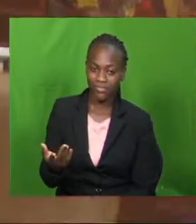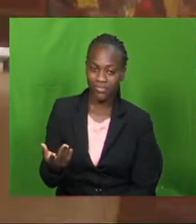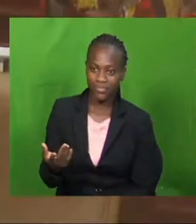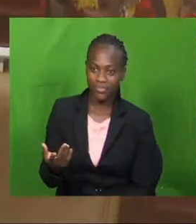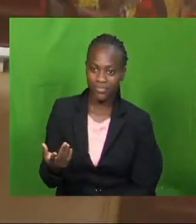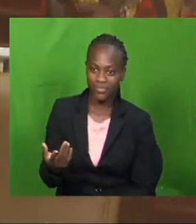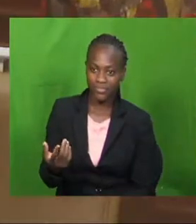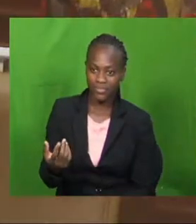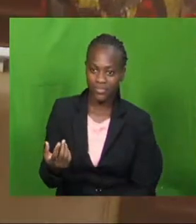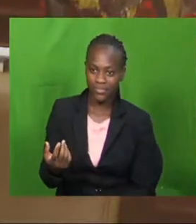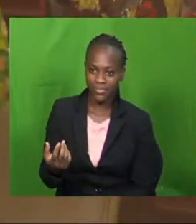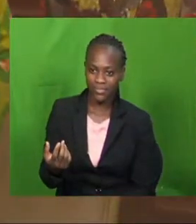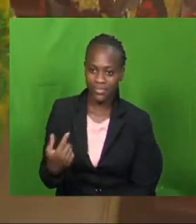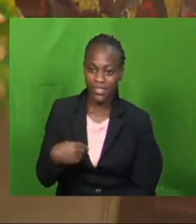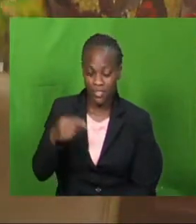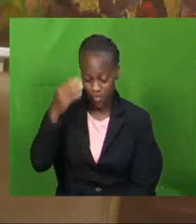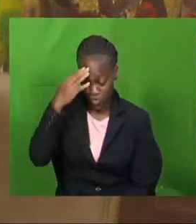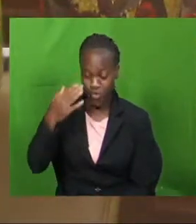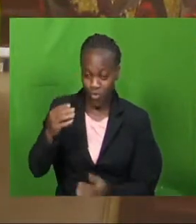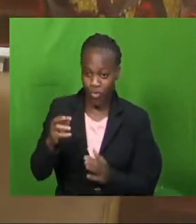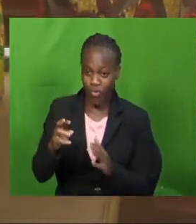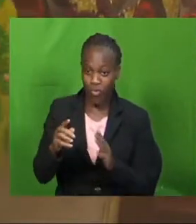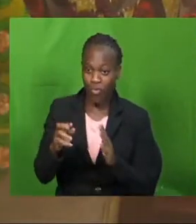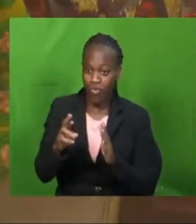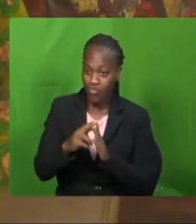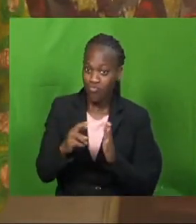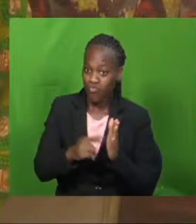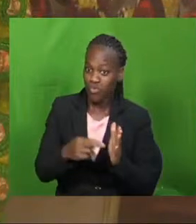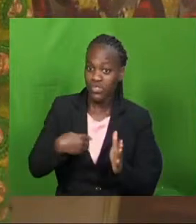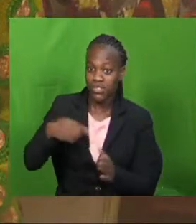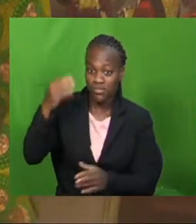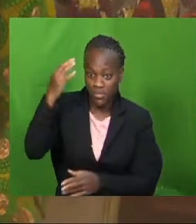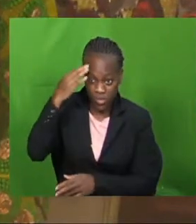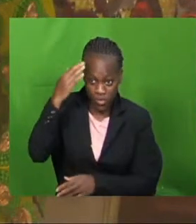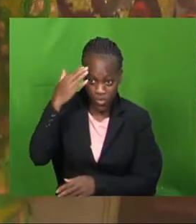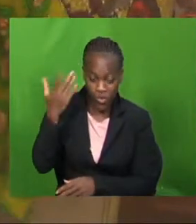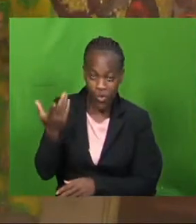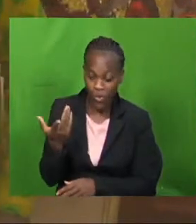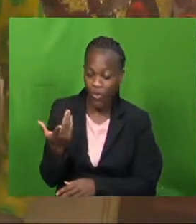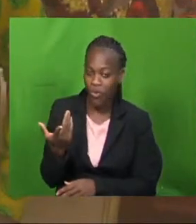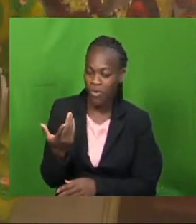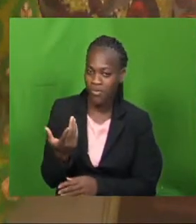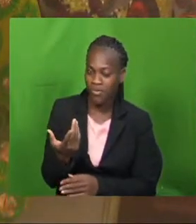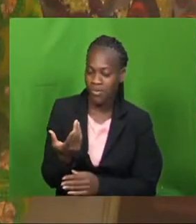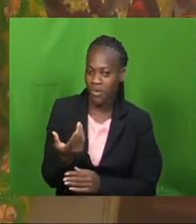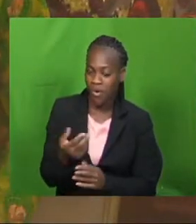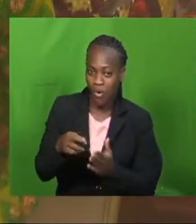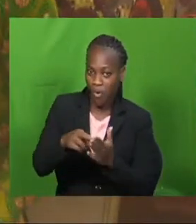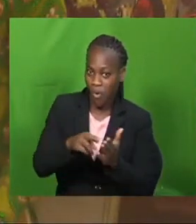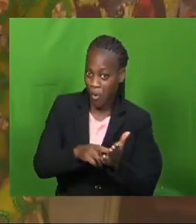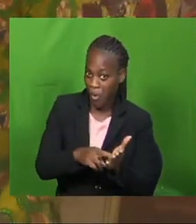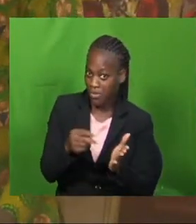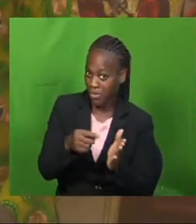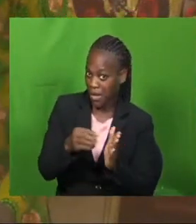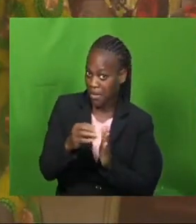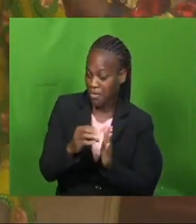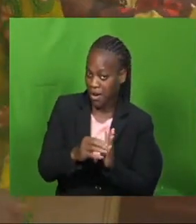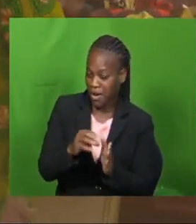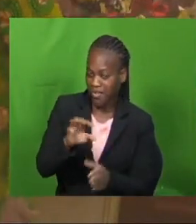came here for 29 years. I know the rules. You should go to the report, paragraph 9.2. Mr. Speaker, I